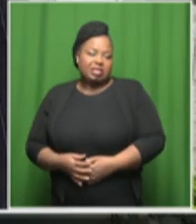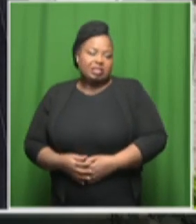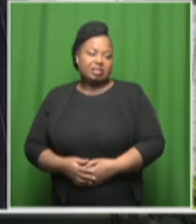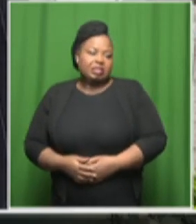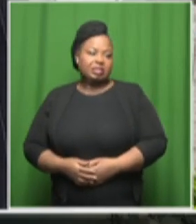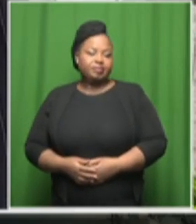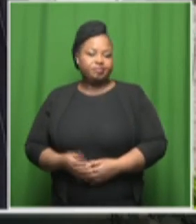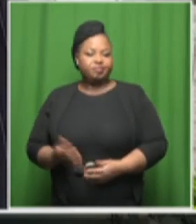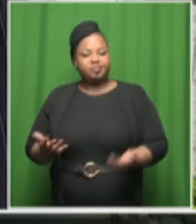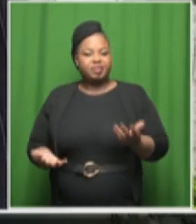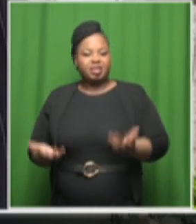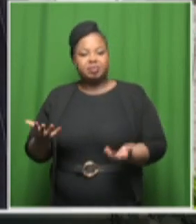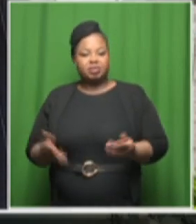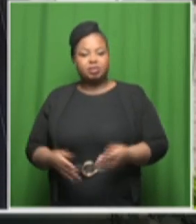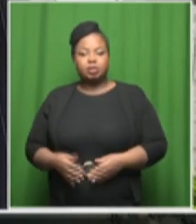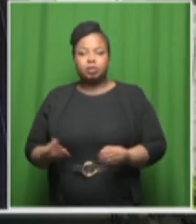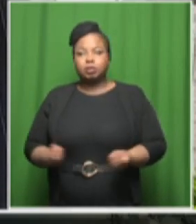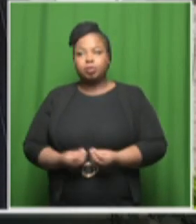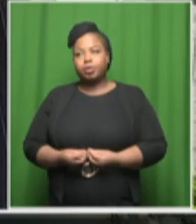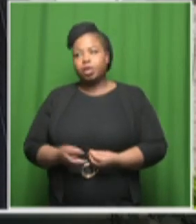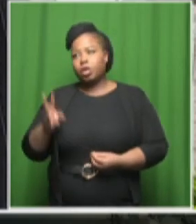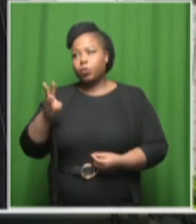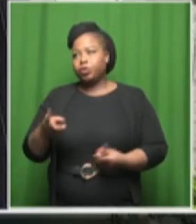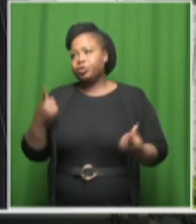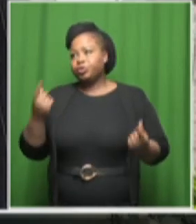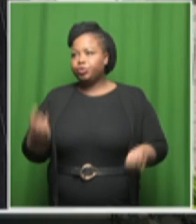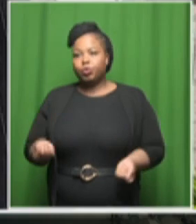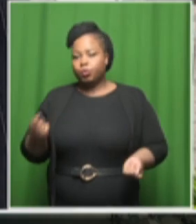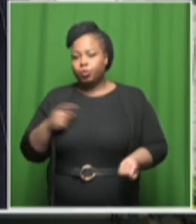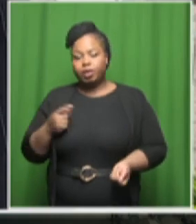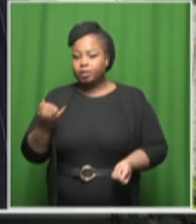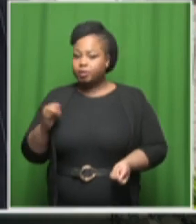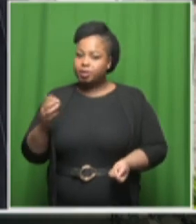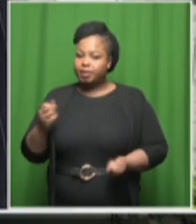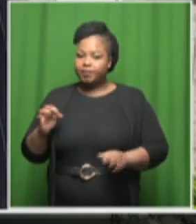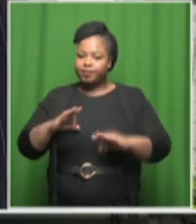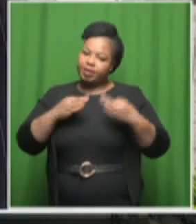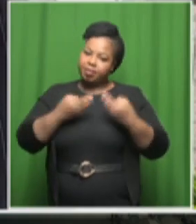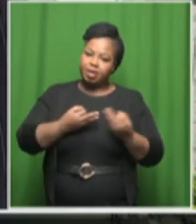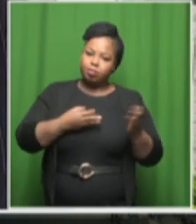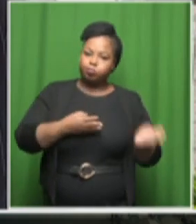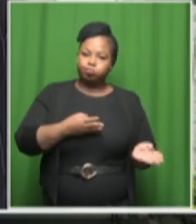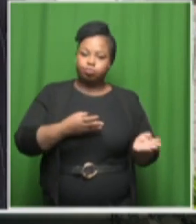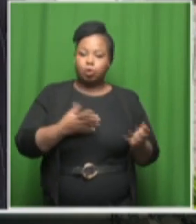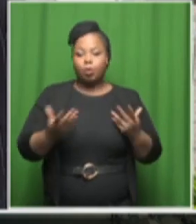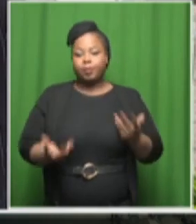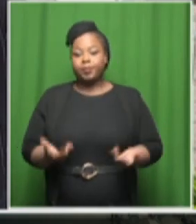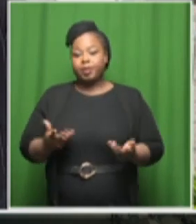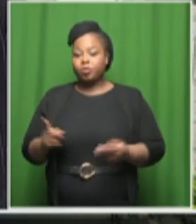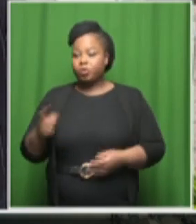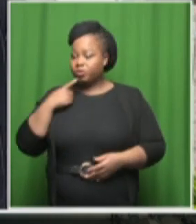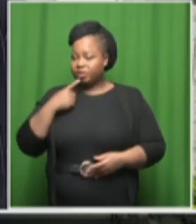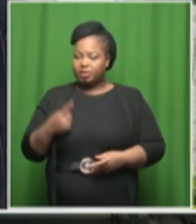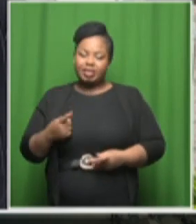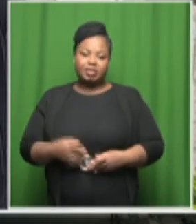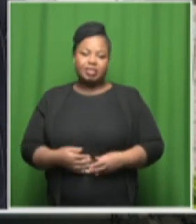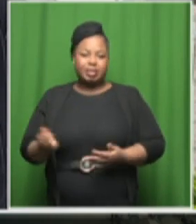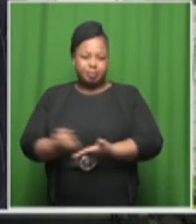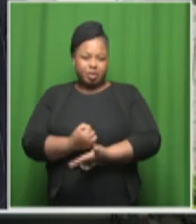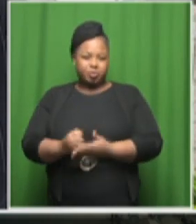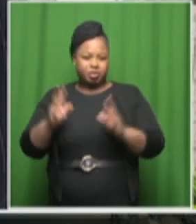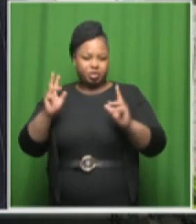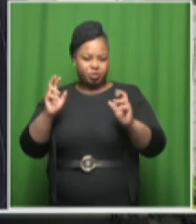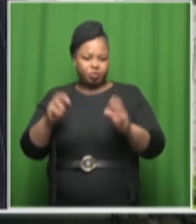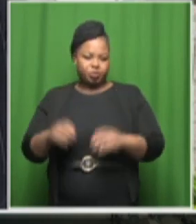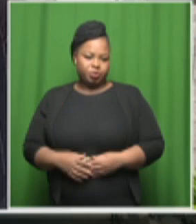it's just something they'll be doing because they perhaps still have family here, or as you mentioned earlier, it's a passport issue,